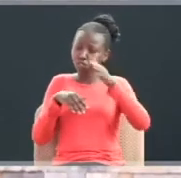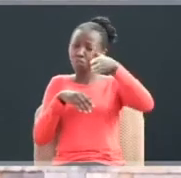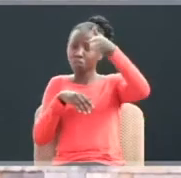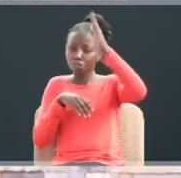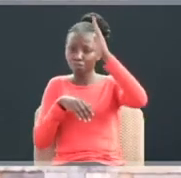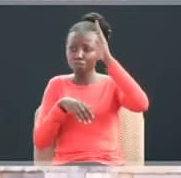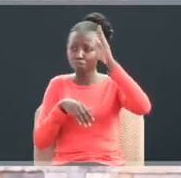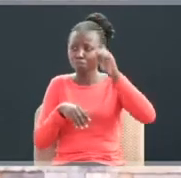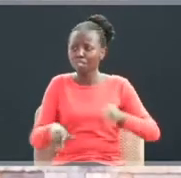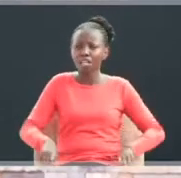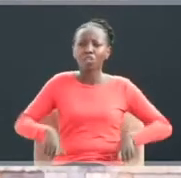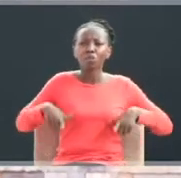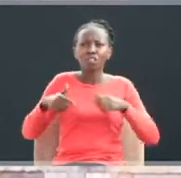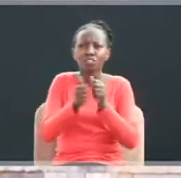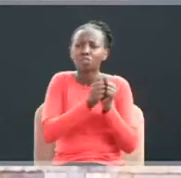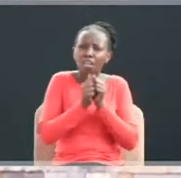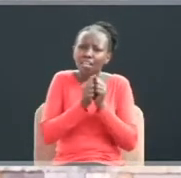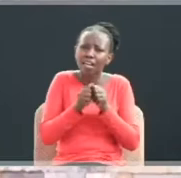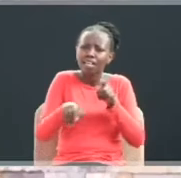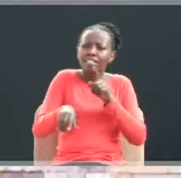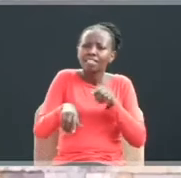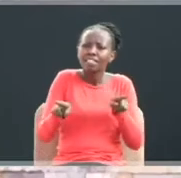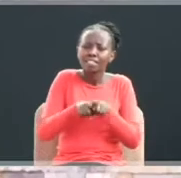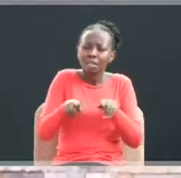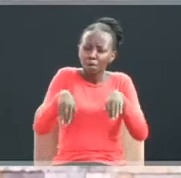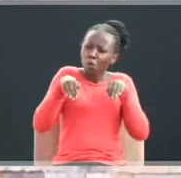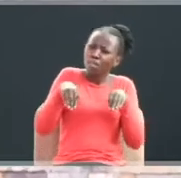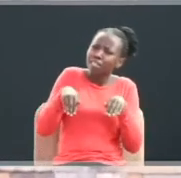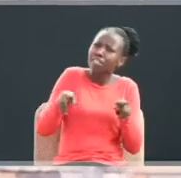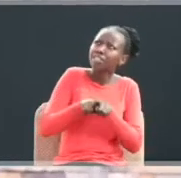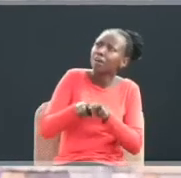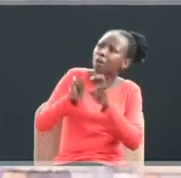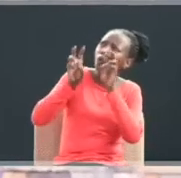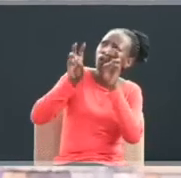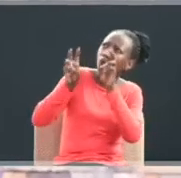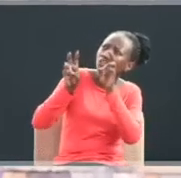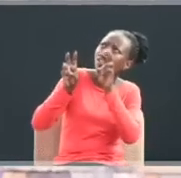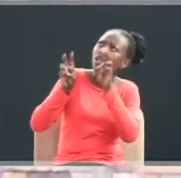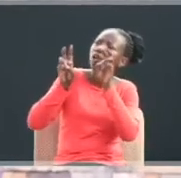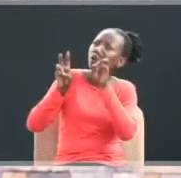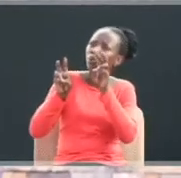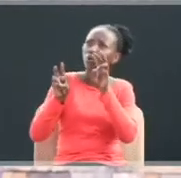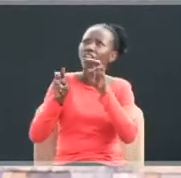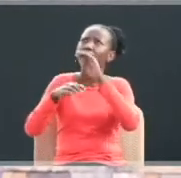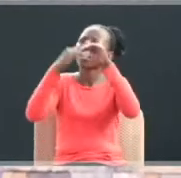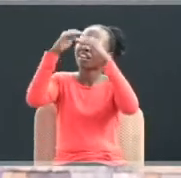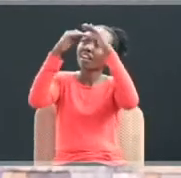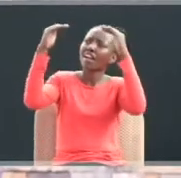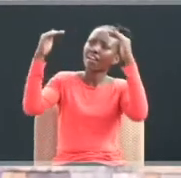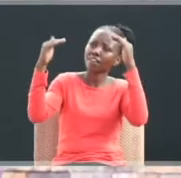You live with a continued watch, watching and waiting, looking where? Looking